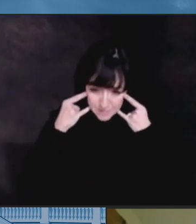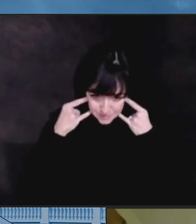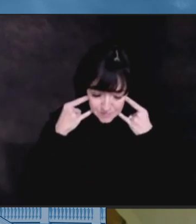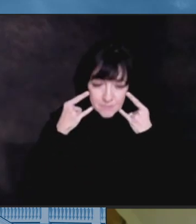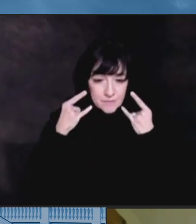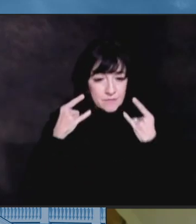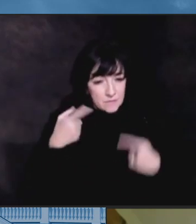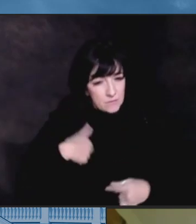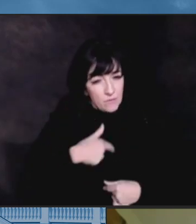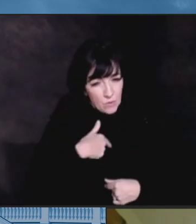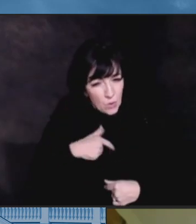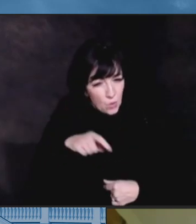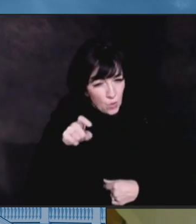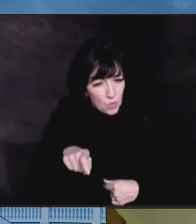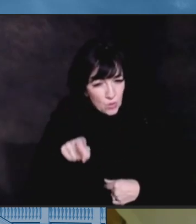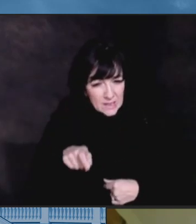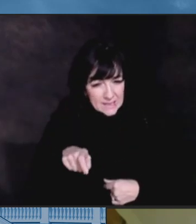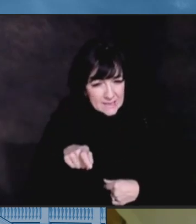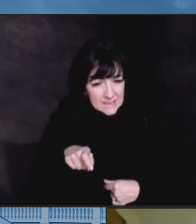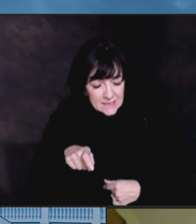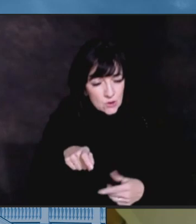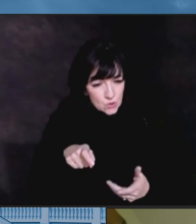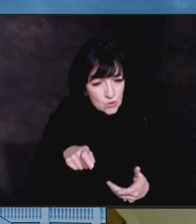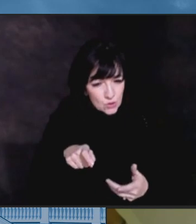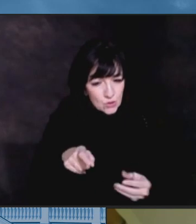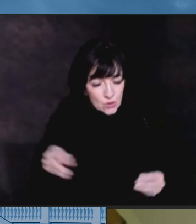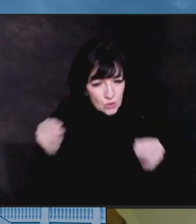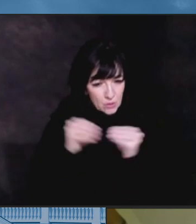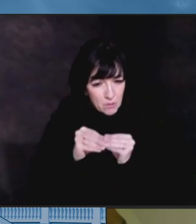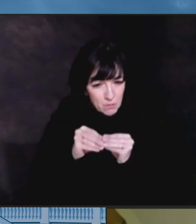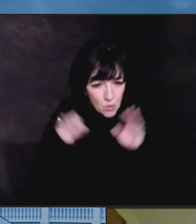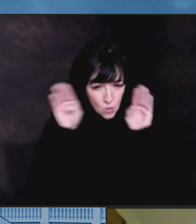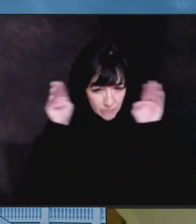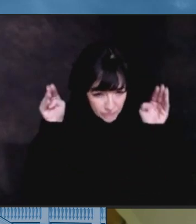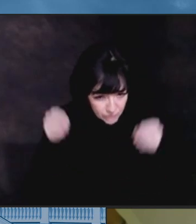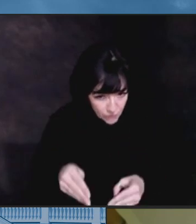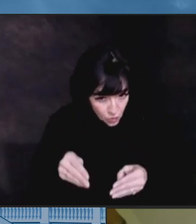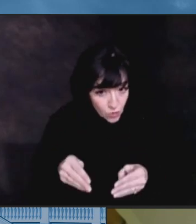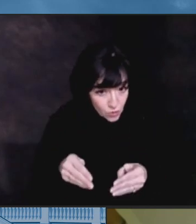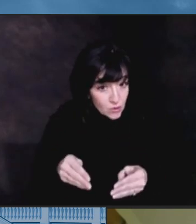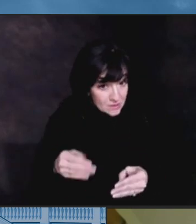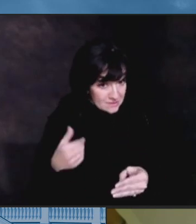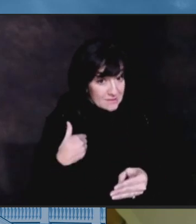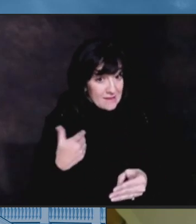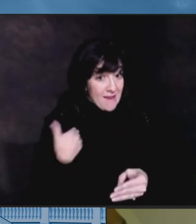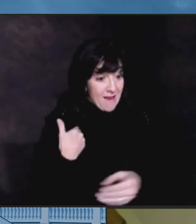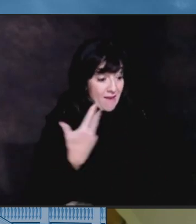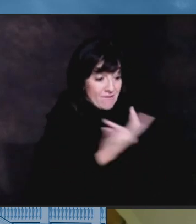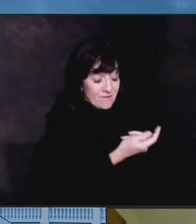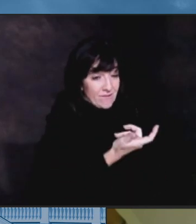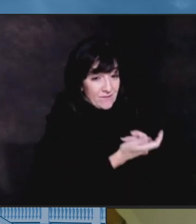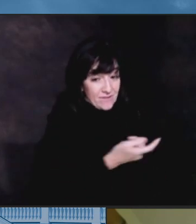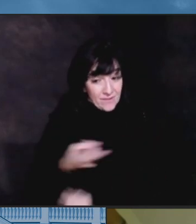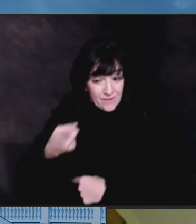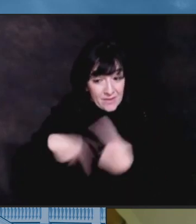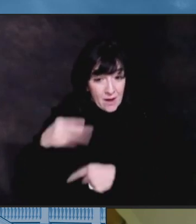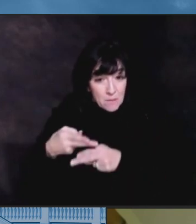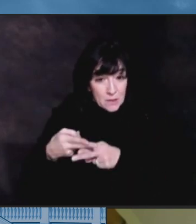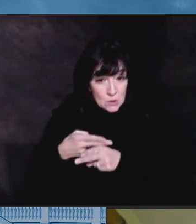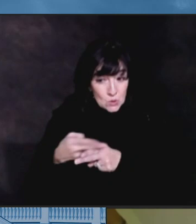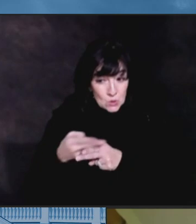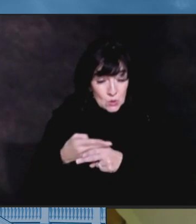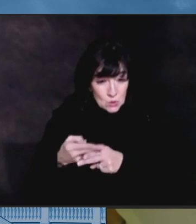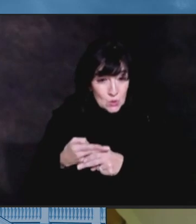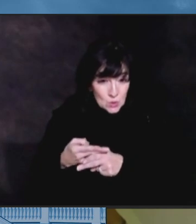to lean into this. We have help coming along the way. We've got light at the end of the tunnel with